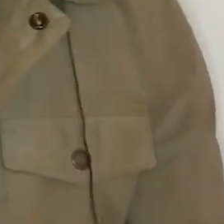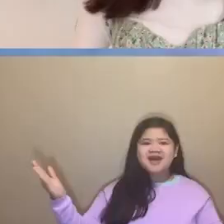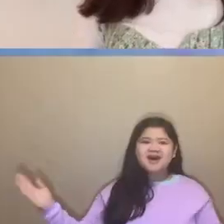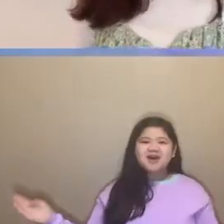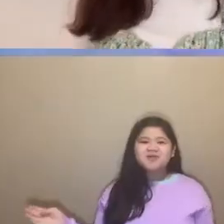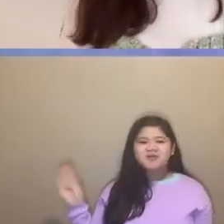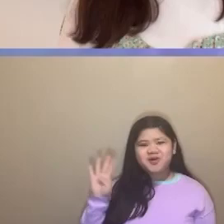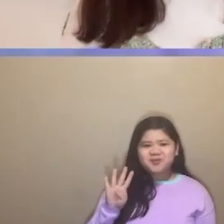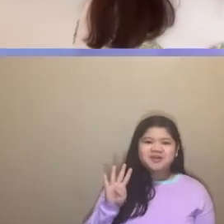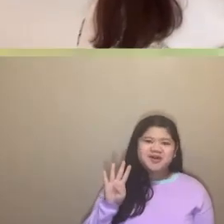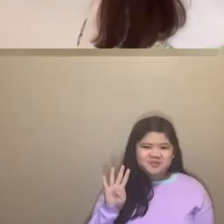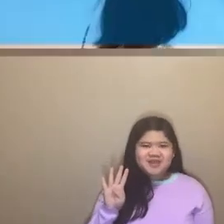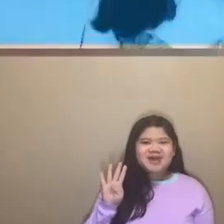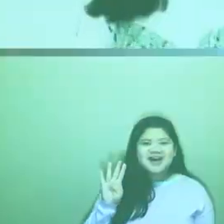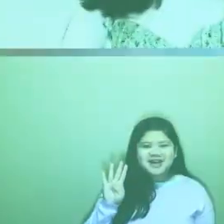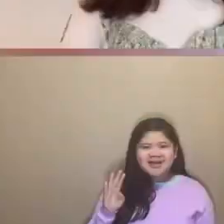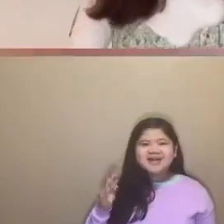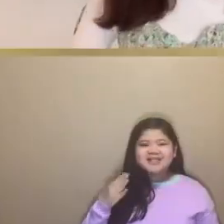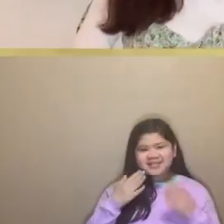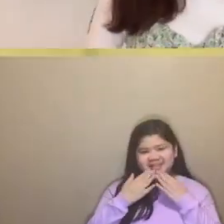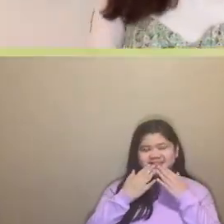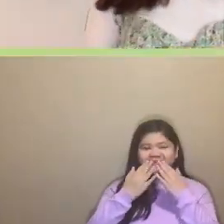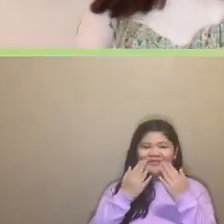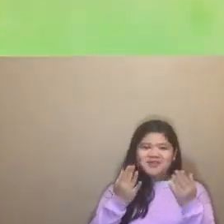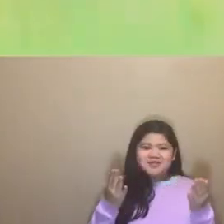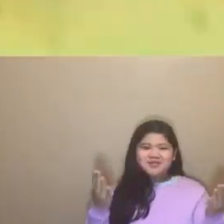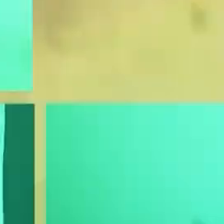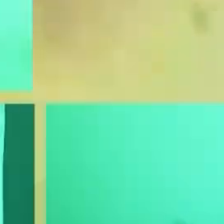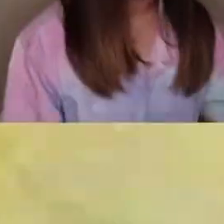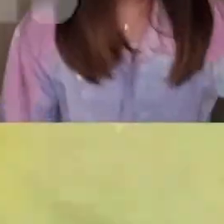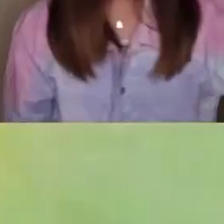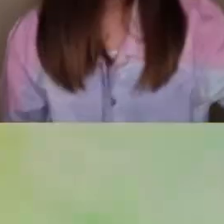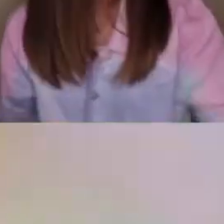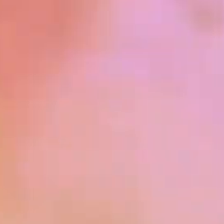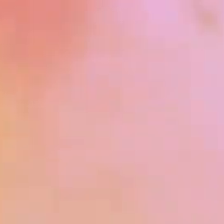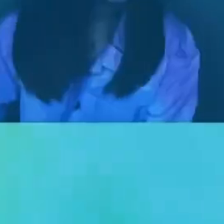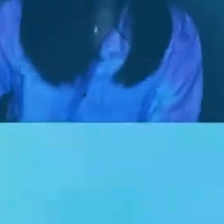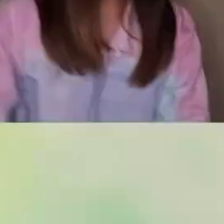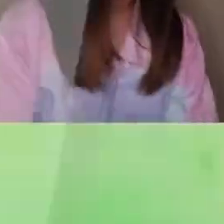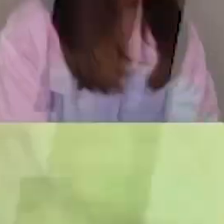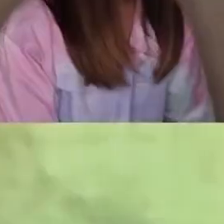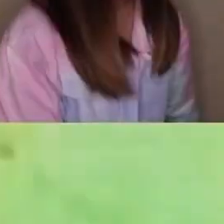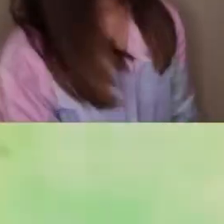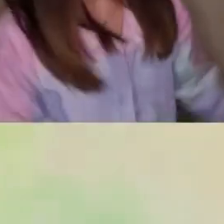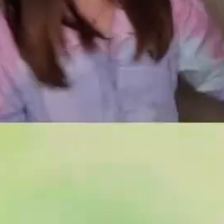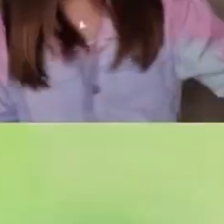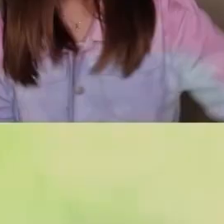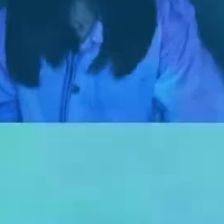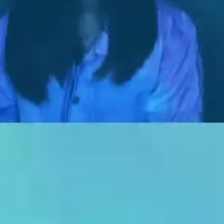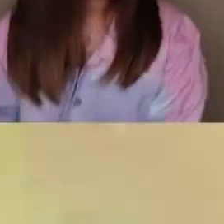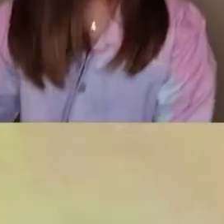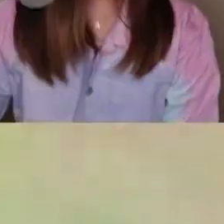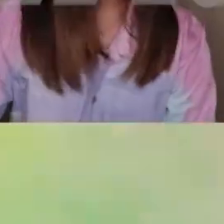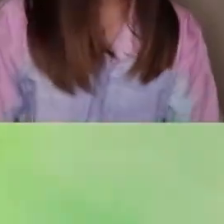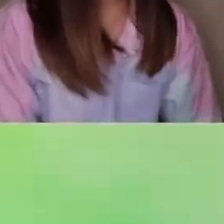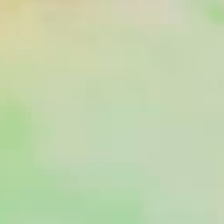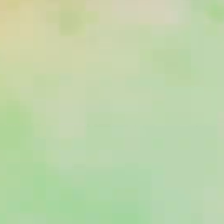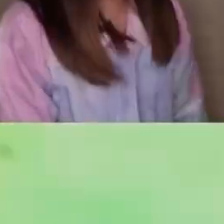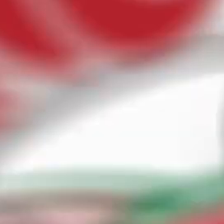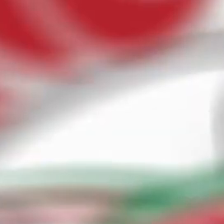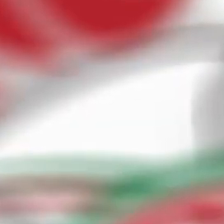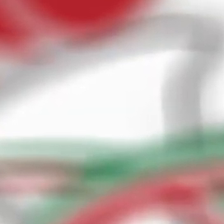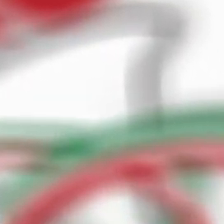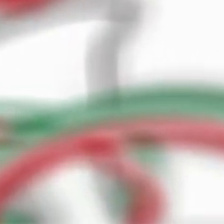na. 4 PM na, CFO News na. 4 PM na, CFO News